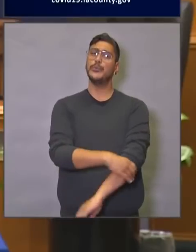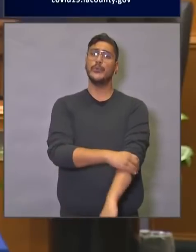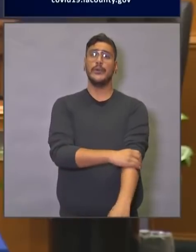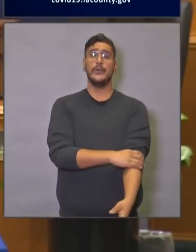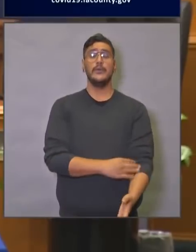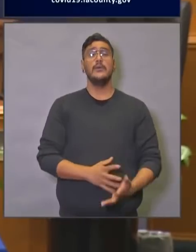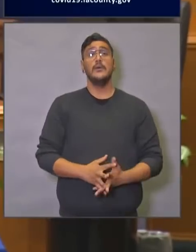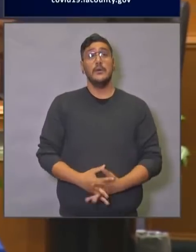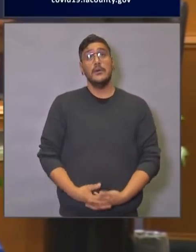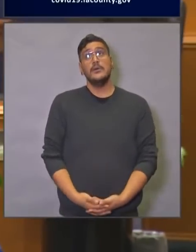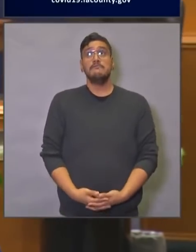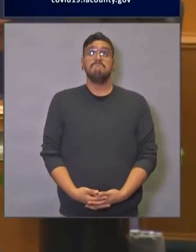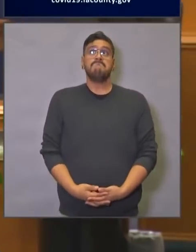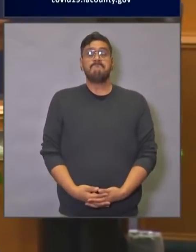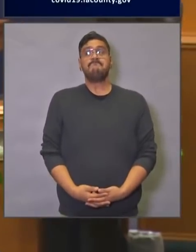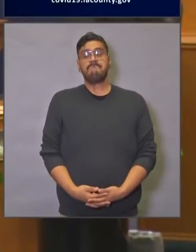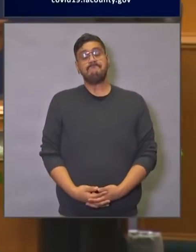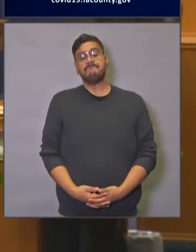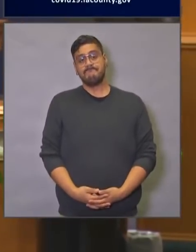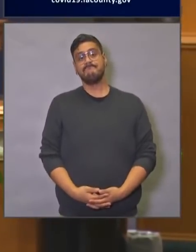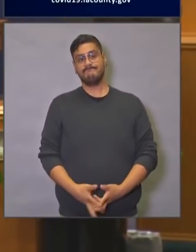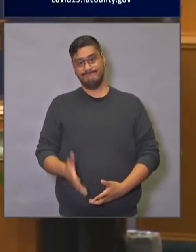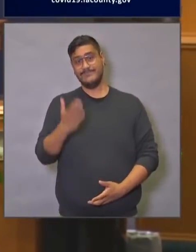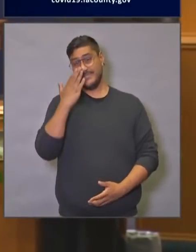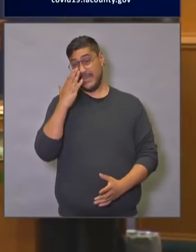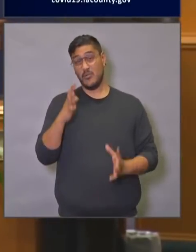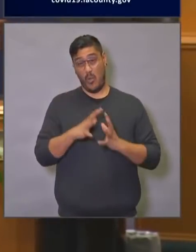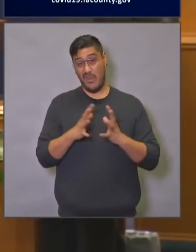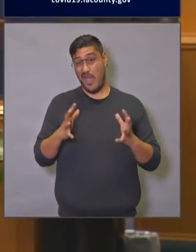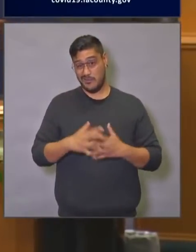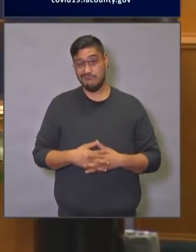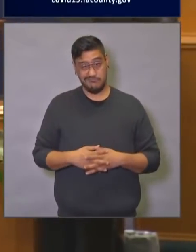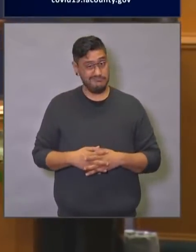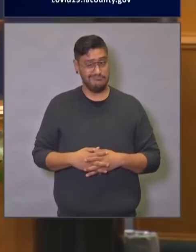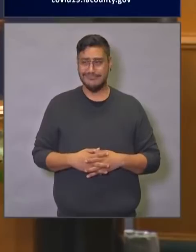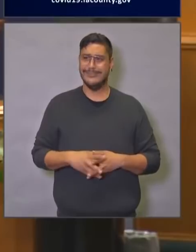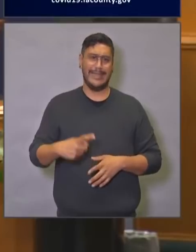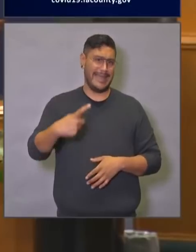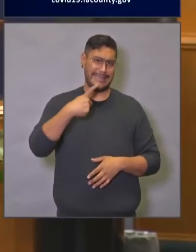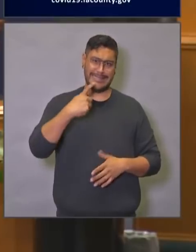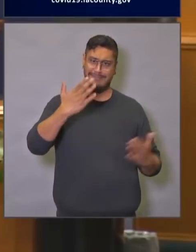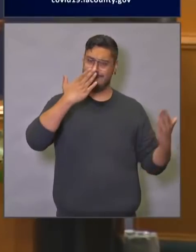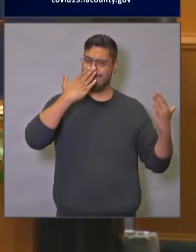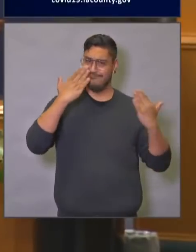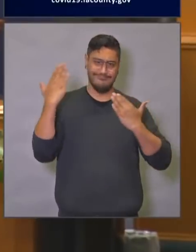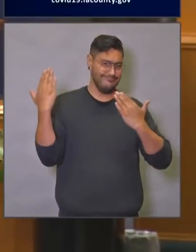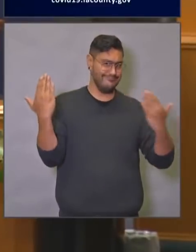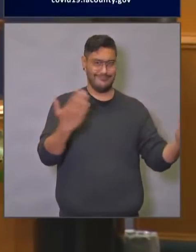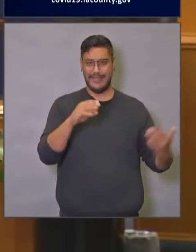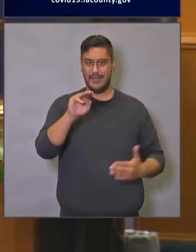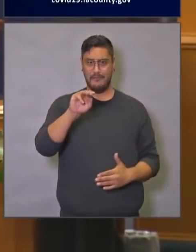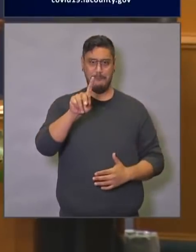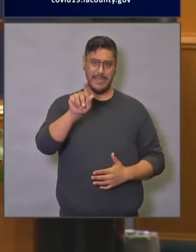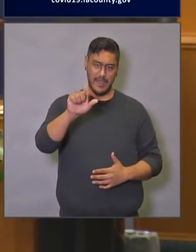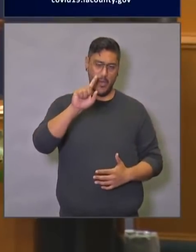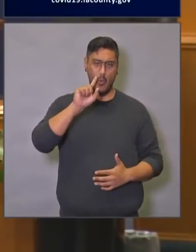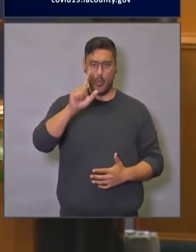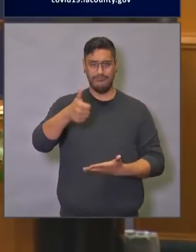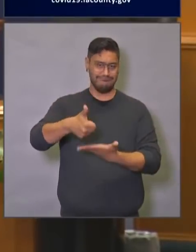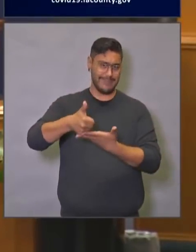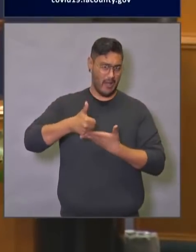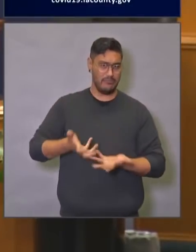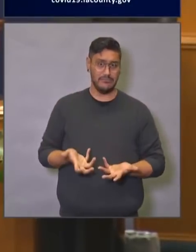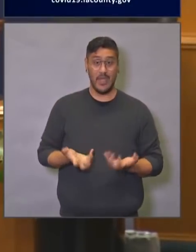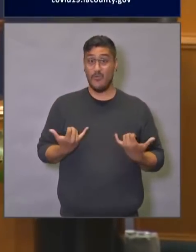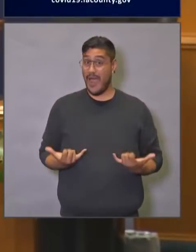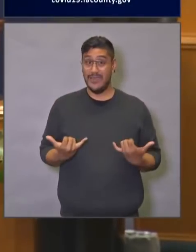Yeah, I mean, thanks a lot, and I want to also appreciate all of the media who are helping us with that message. It is the most important